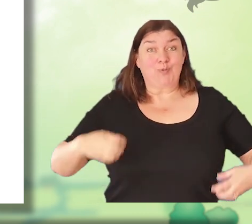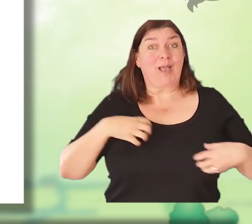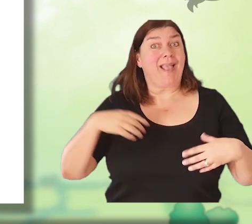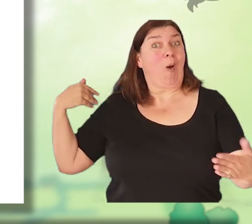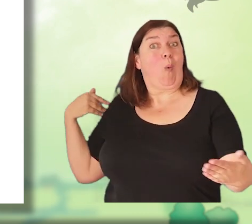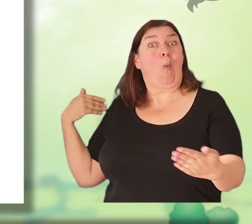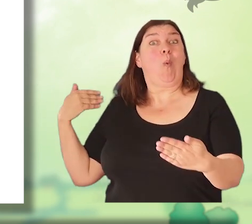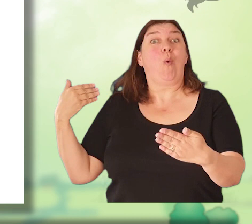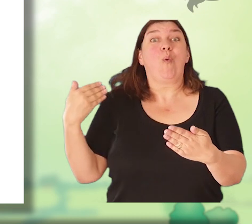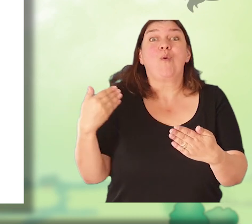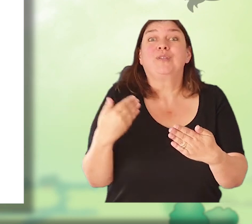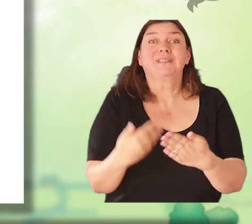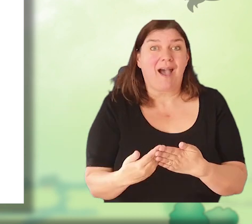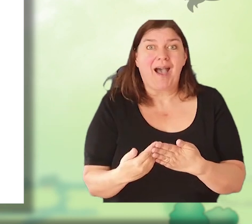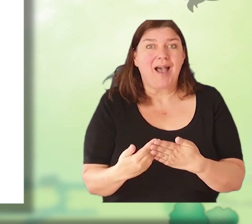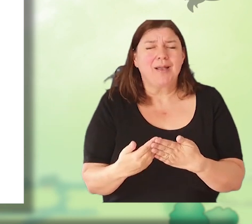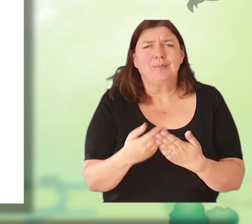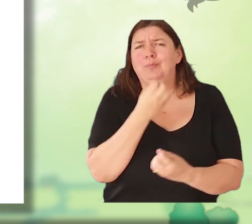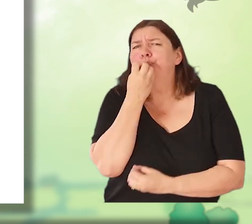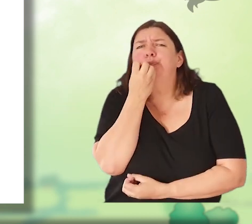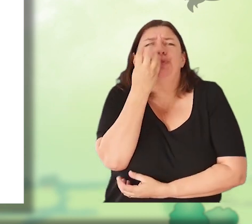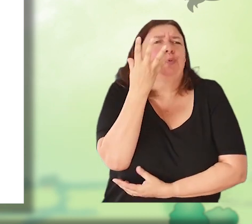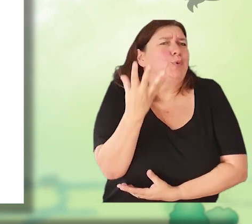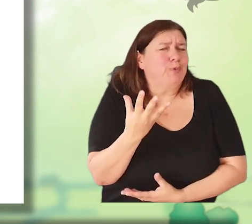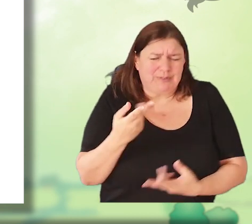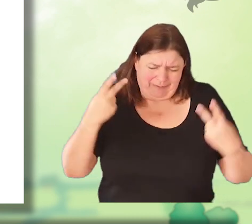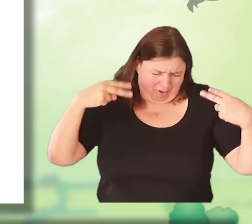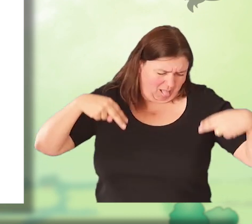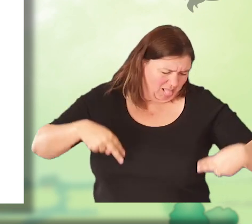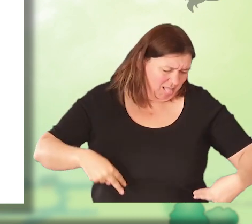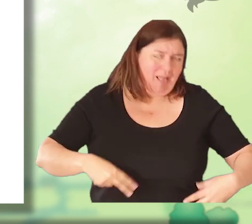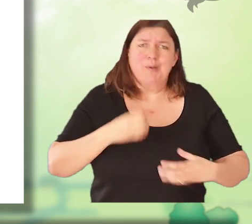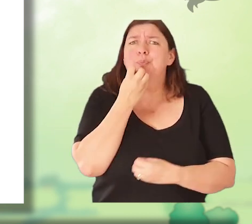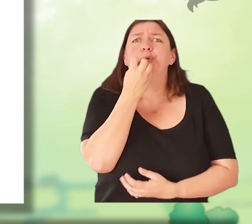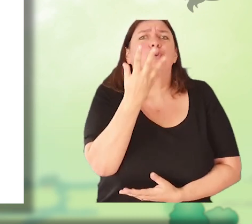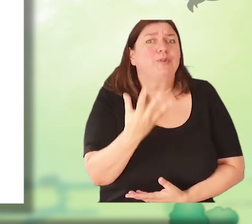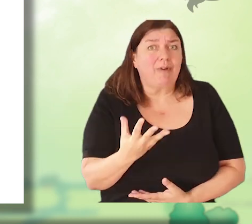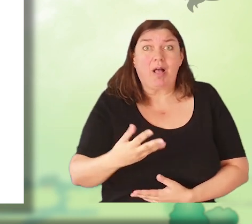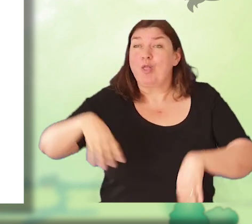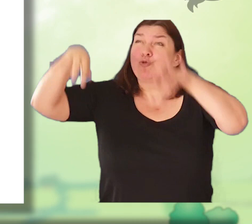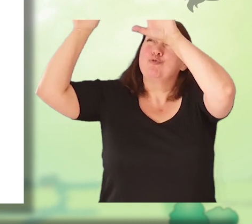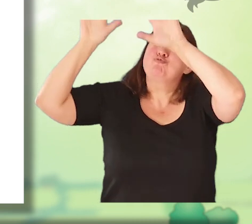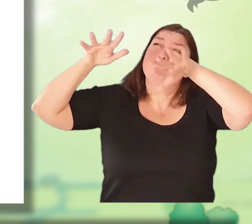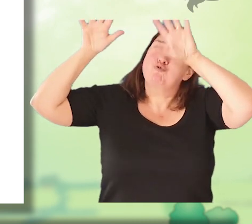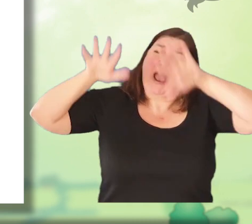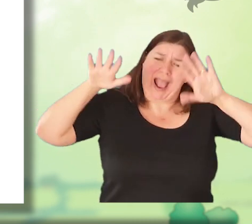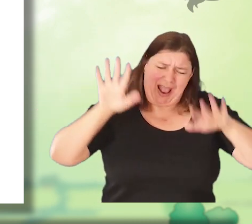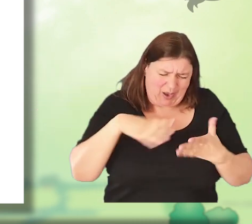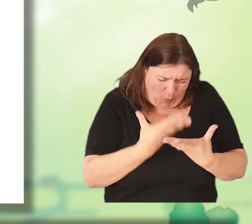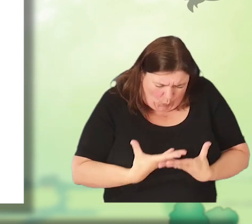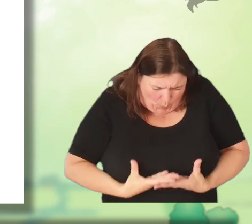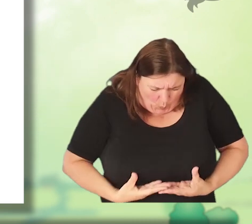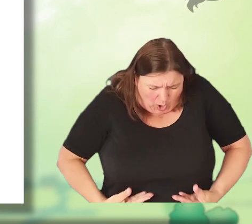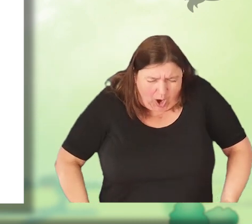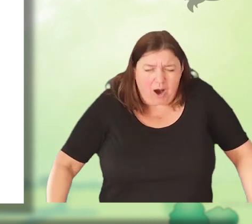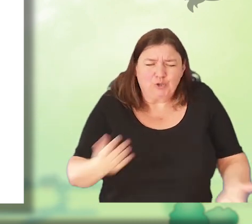spots were here all through my adventure. They're as pretty as always, just like a nice picture. The